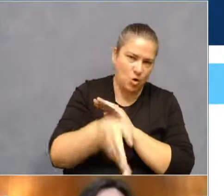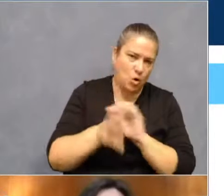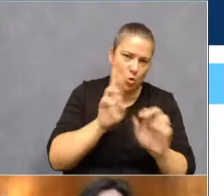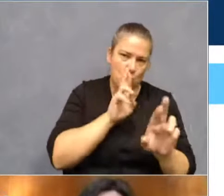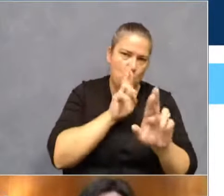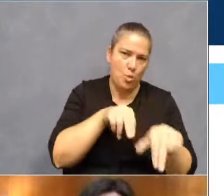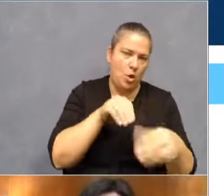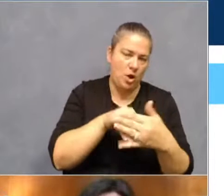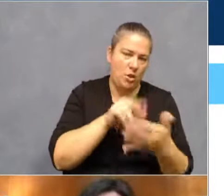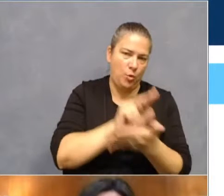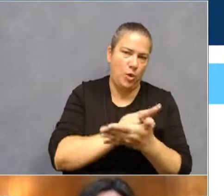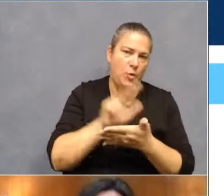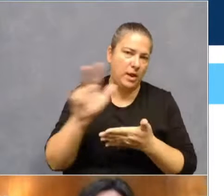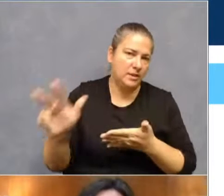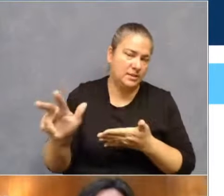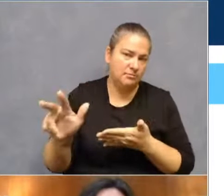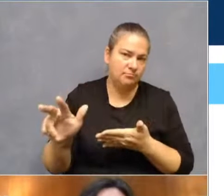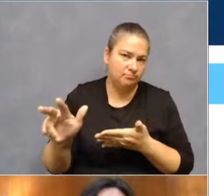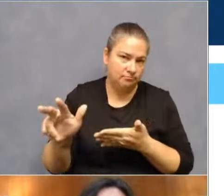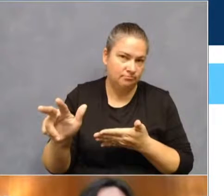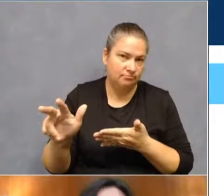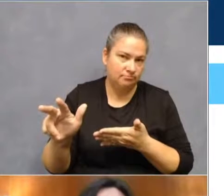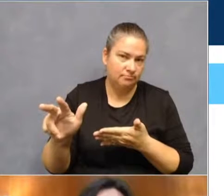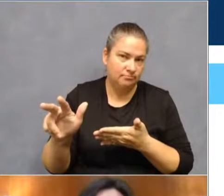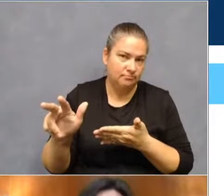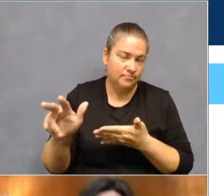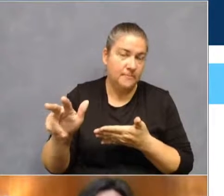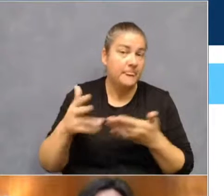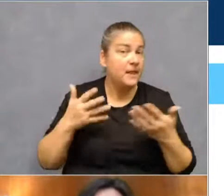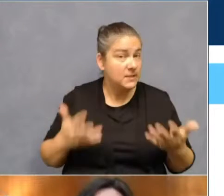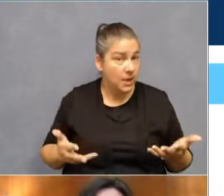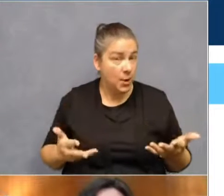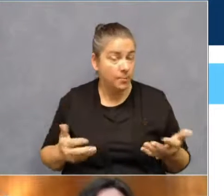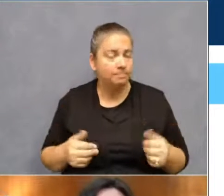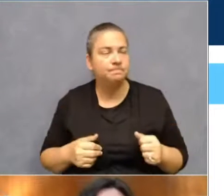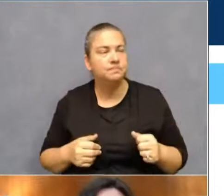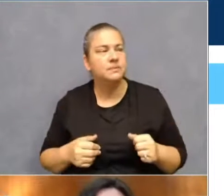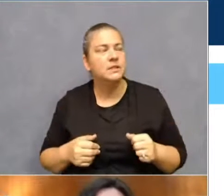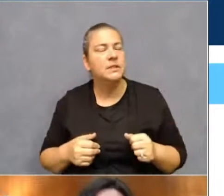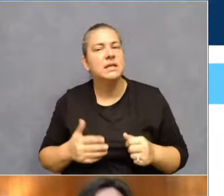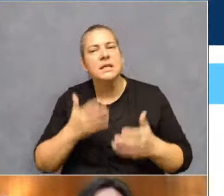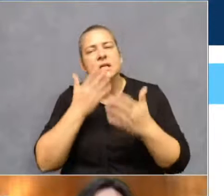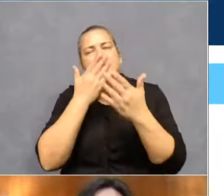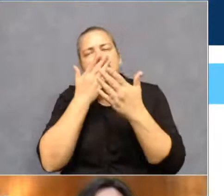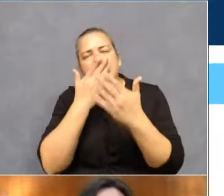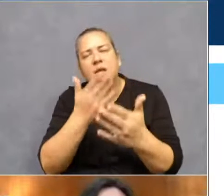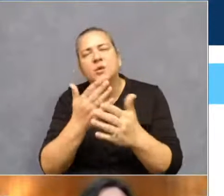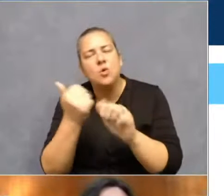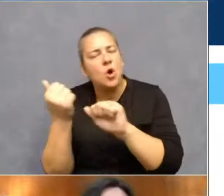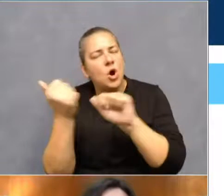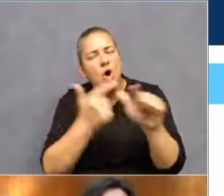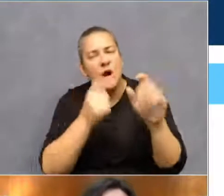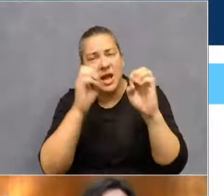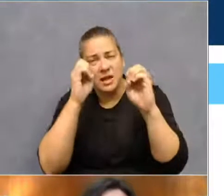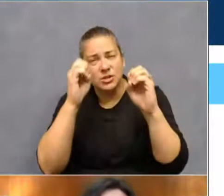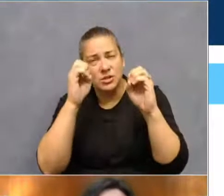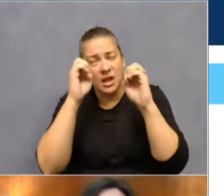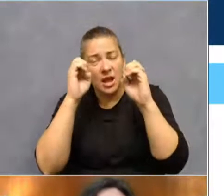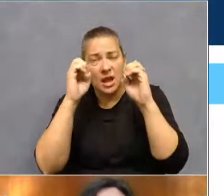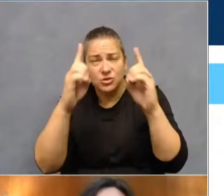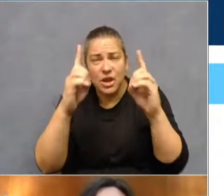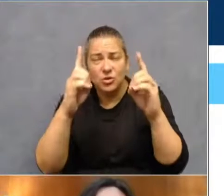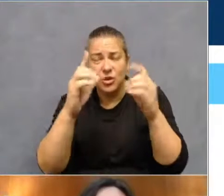we've made this information public. So I want to say thank you to all of our education leaders across the state for doing the right